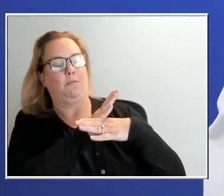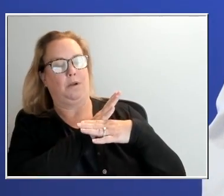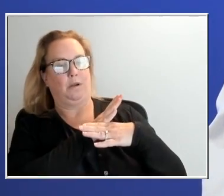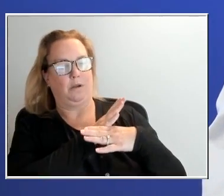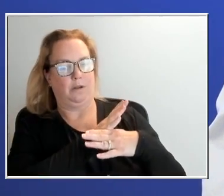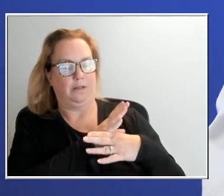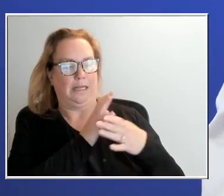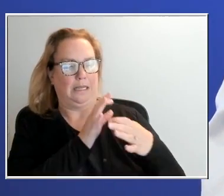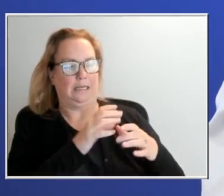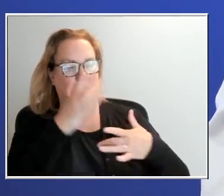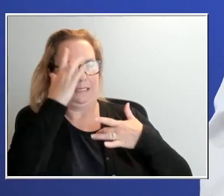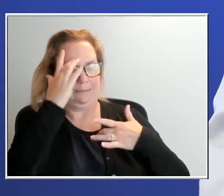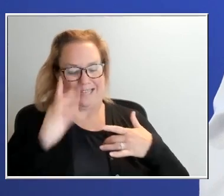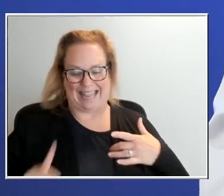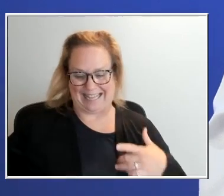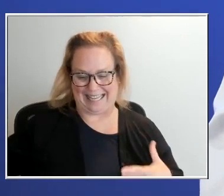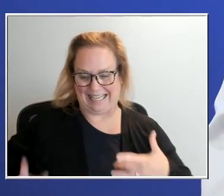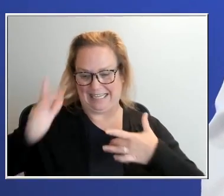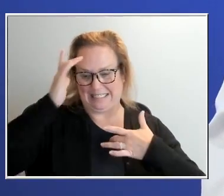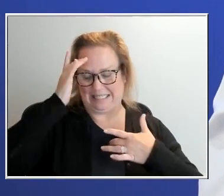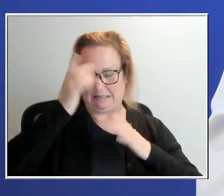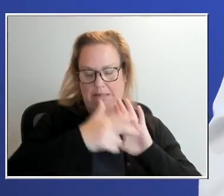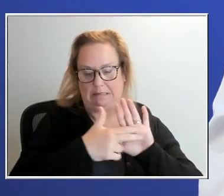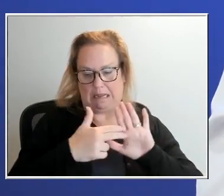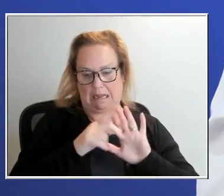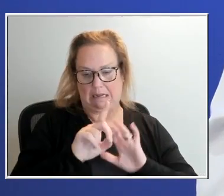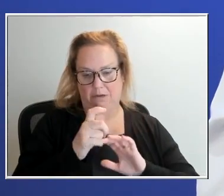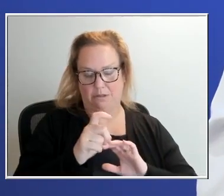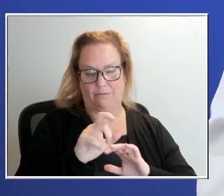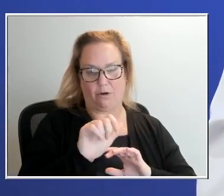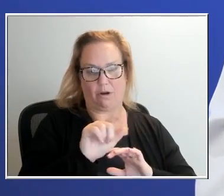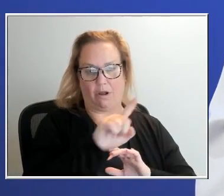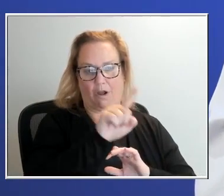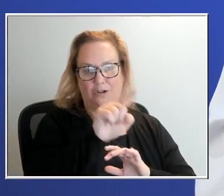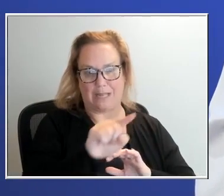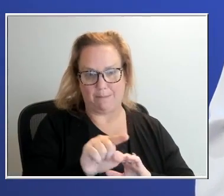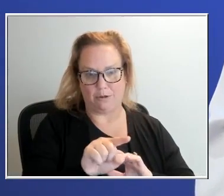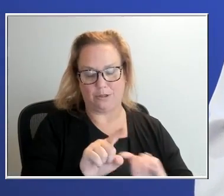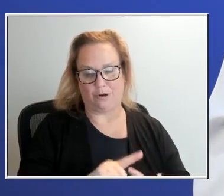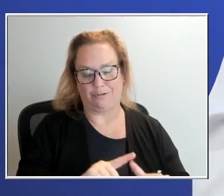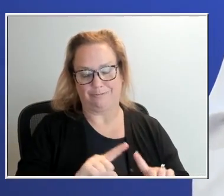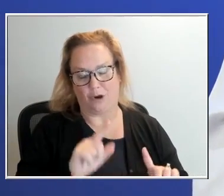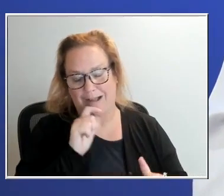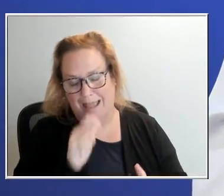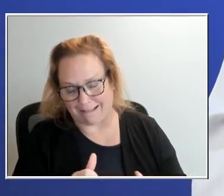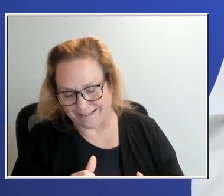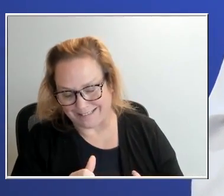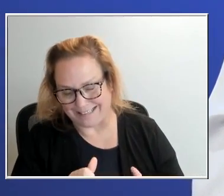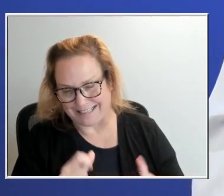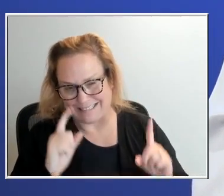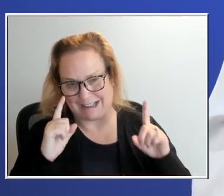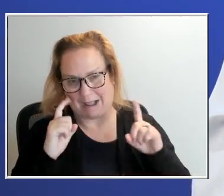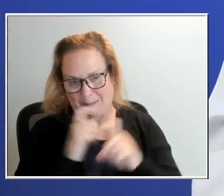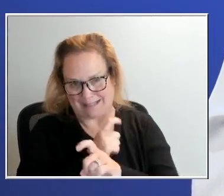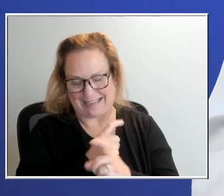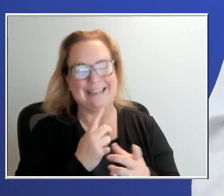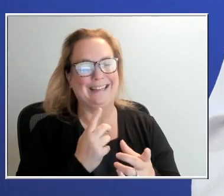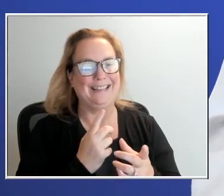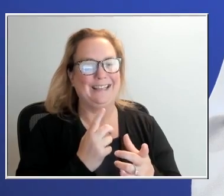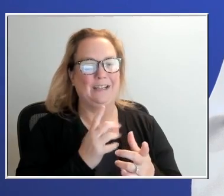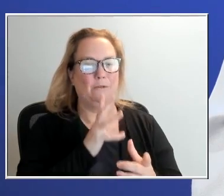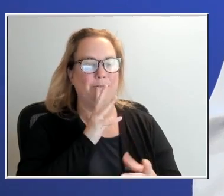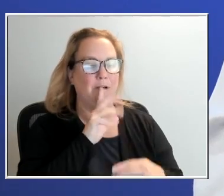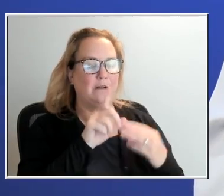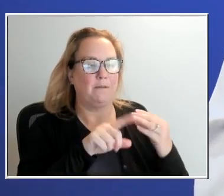and you have kidney disease, to diagnose whether you have Alzheimer's or not is a very tricky situation, because we talked about how toxins build up